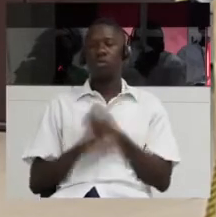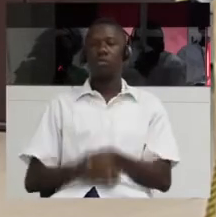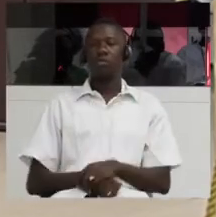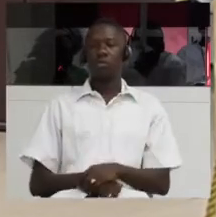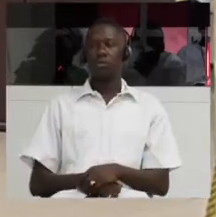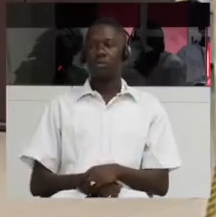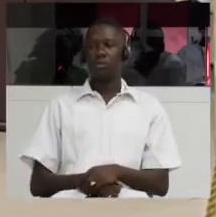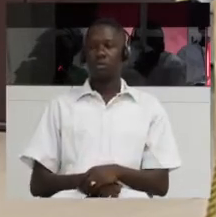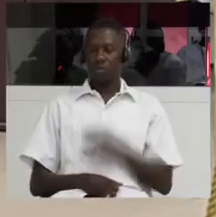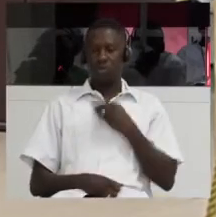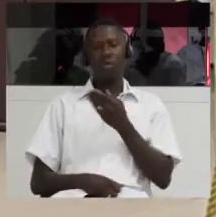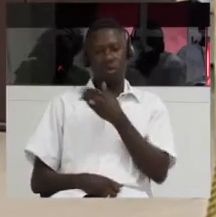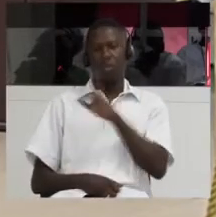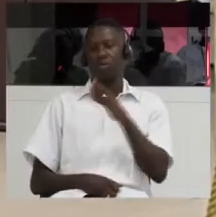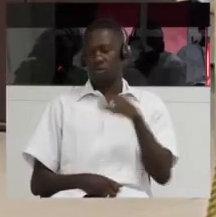go.